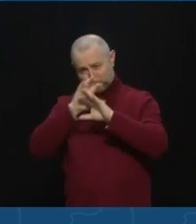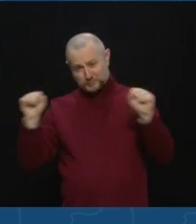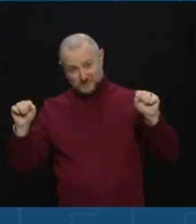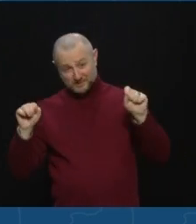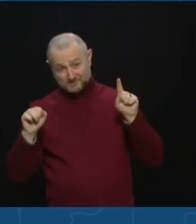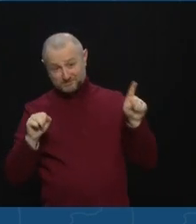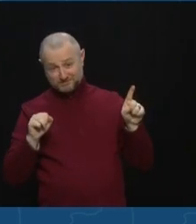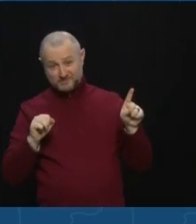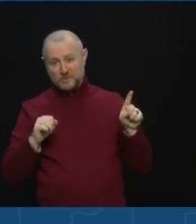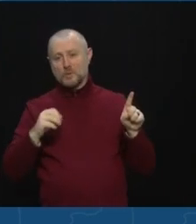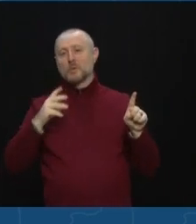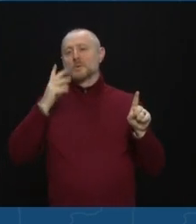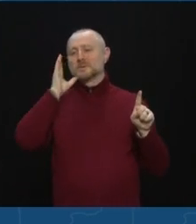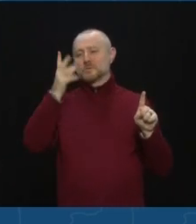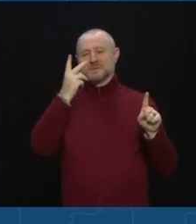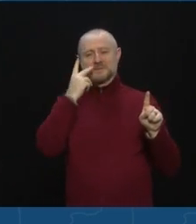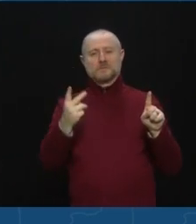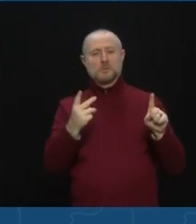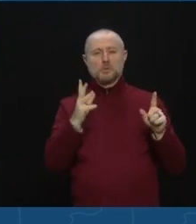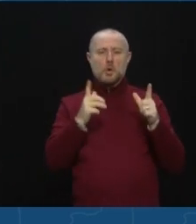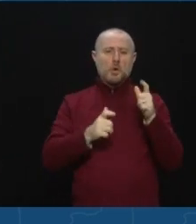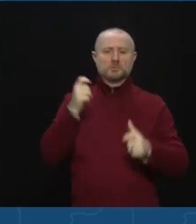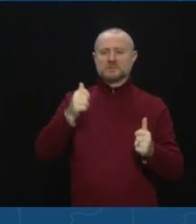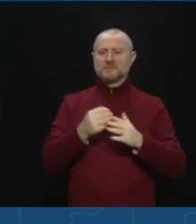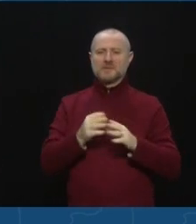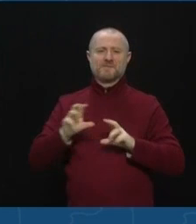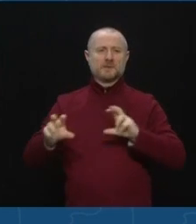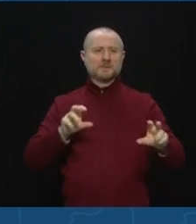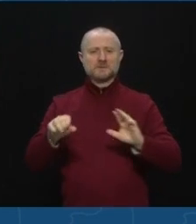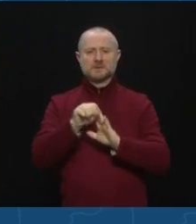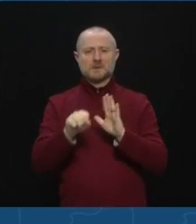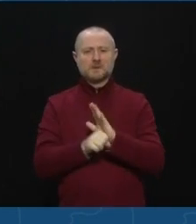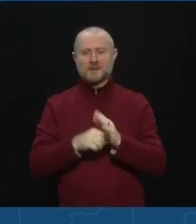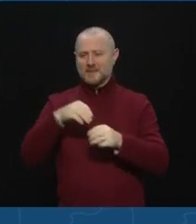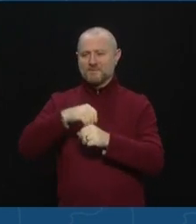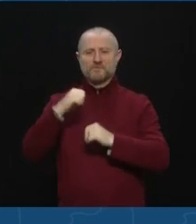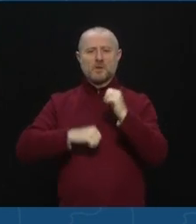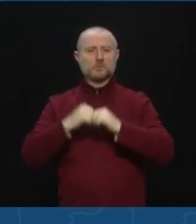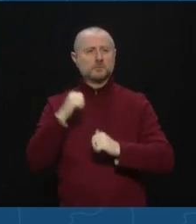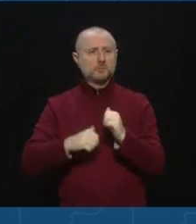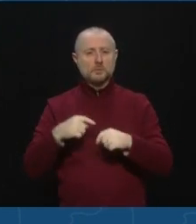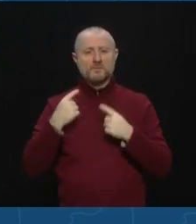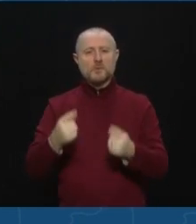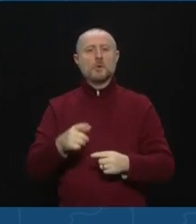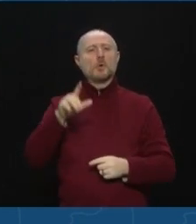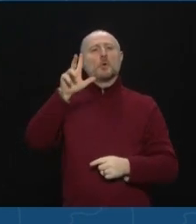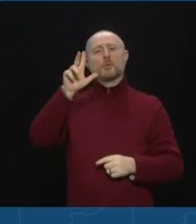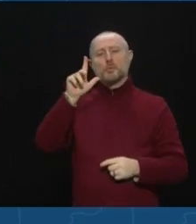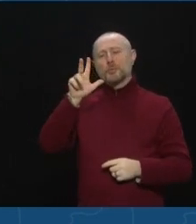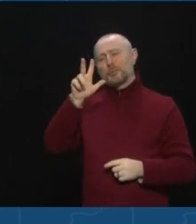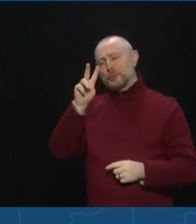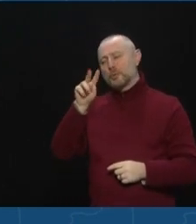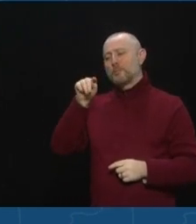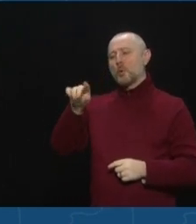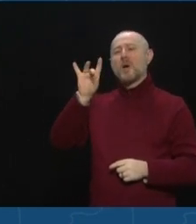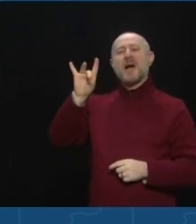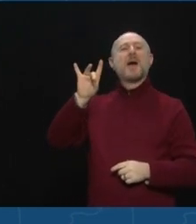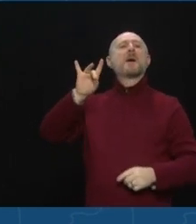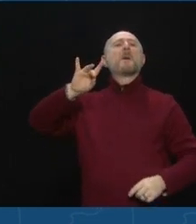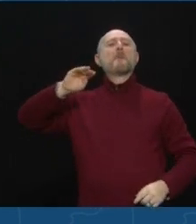the largest investment in our state infrastructure ever, through a $32.8 billion capital